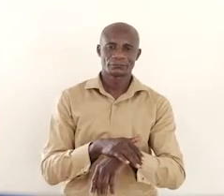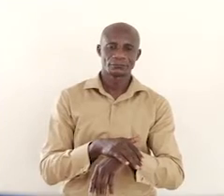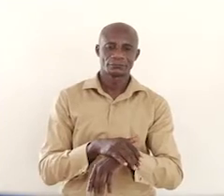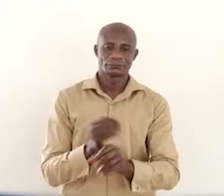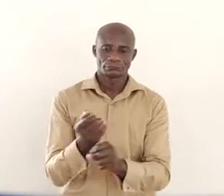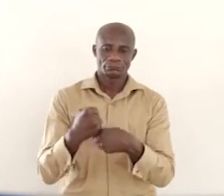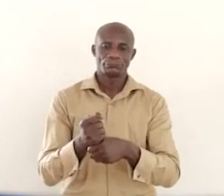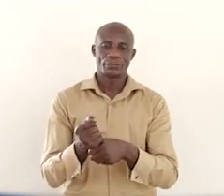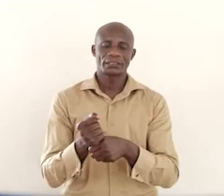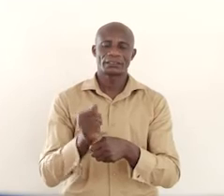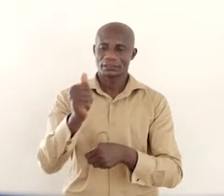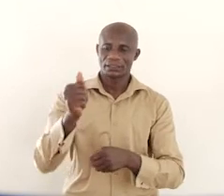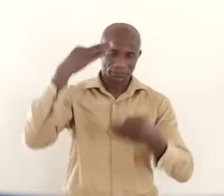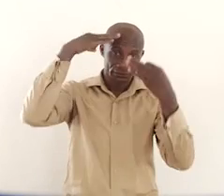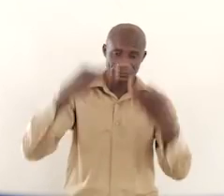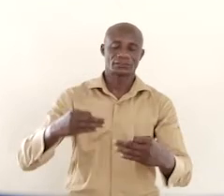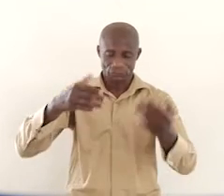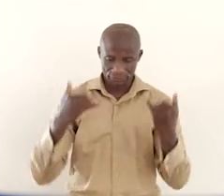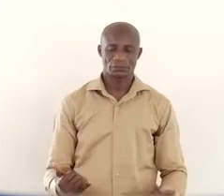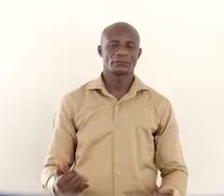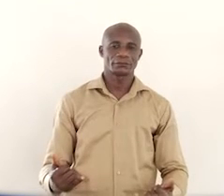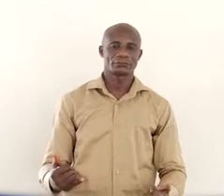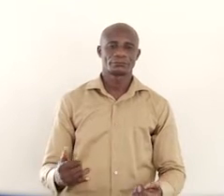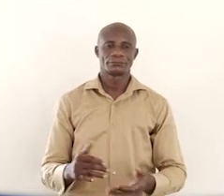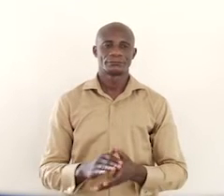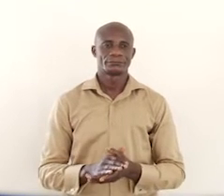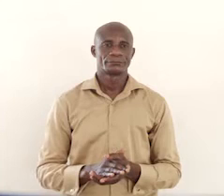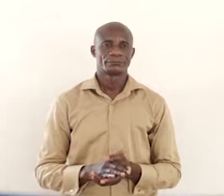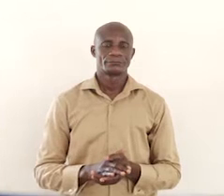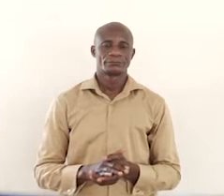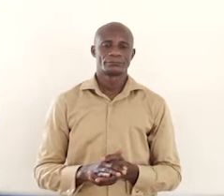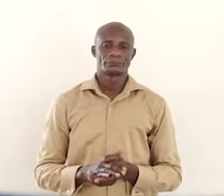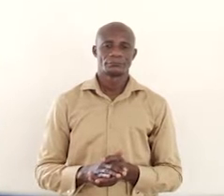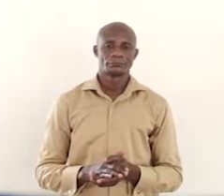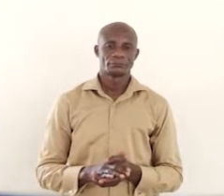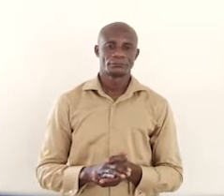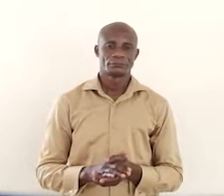Come on, make a decision right now.